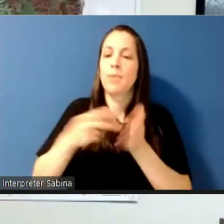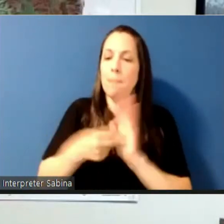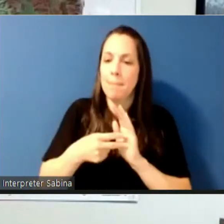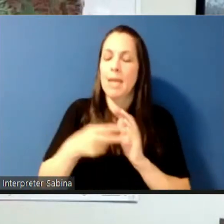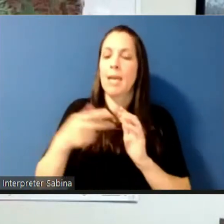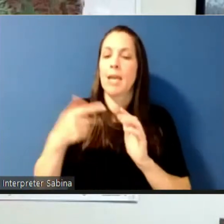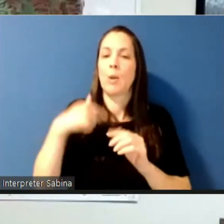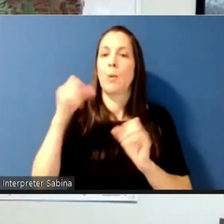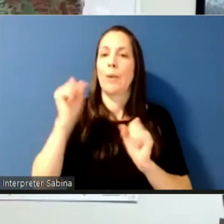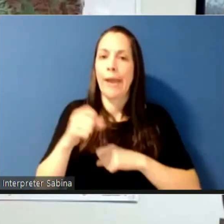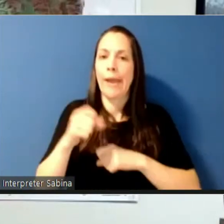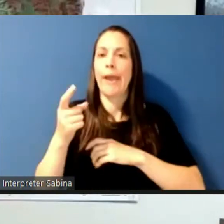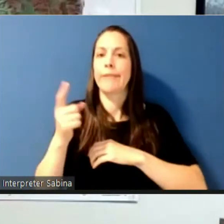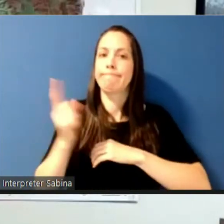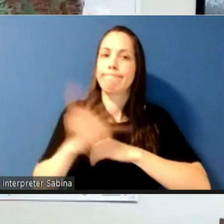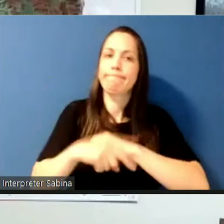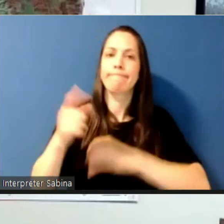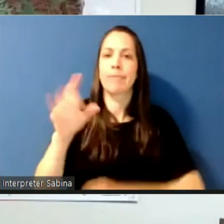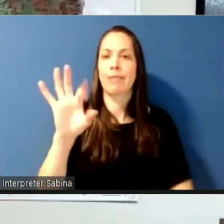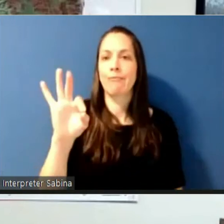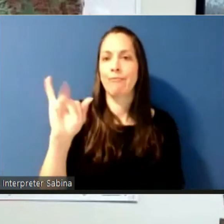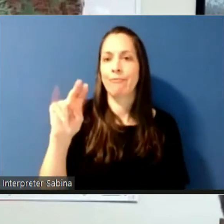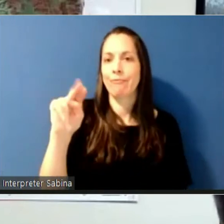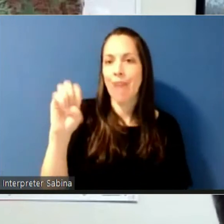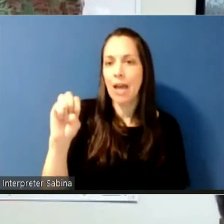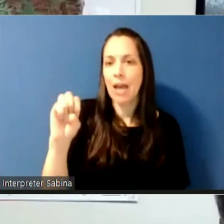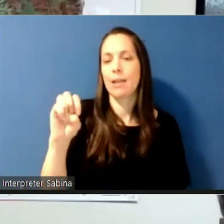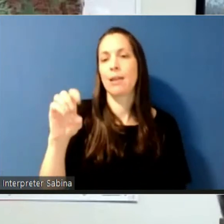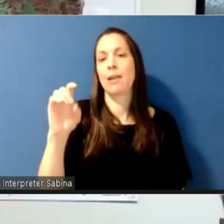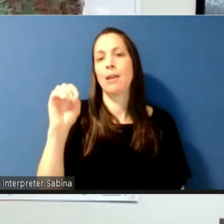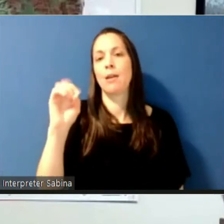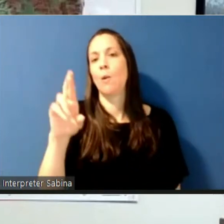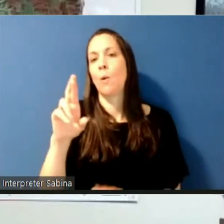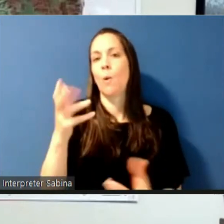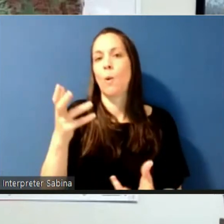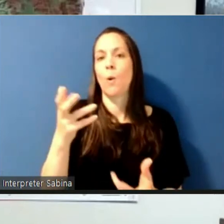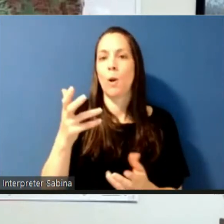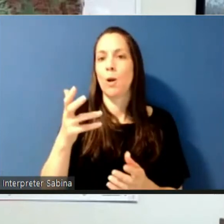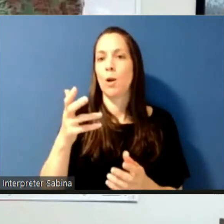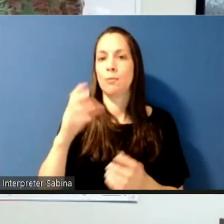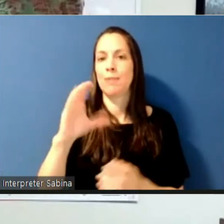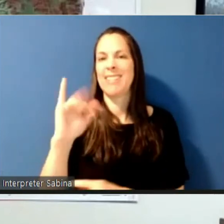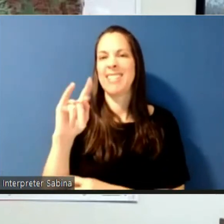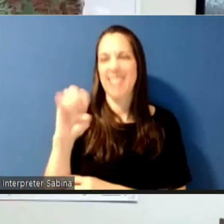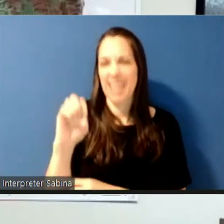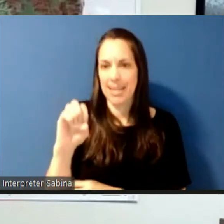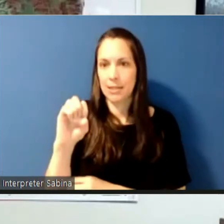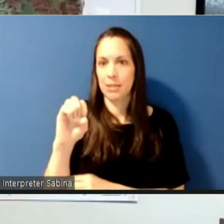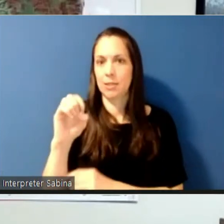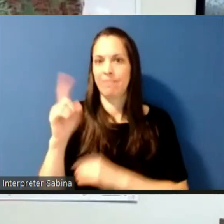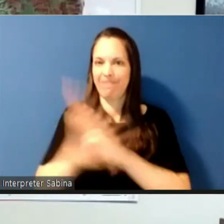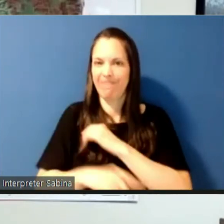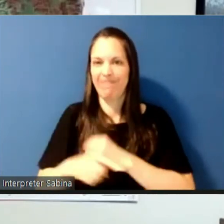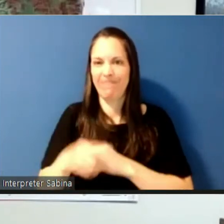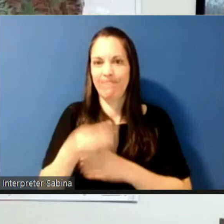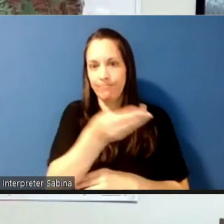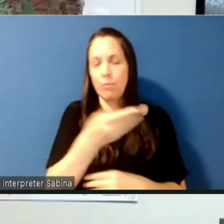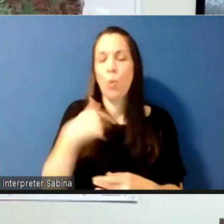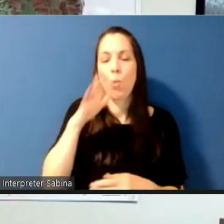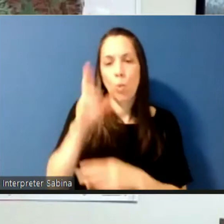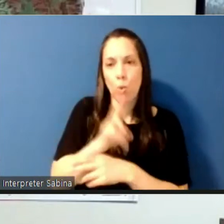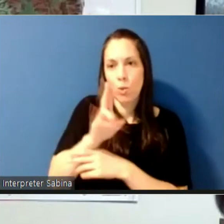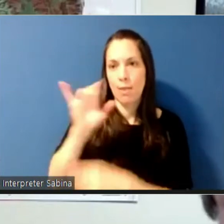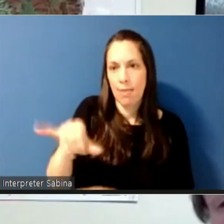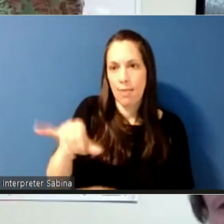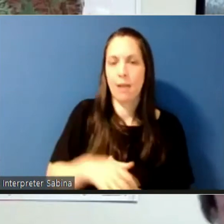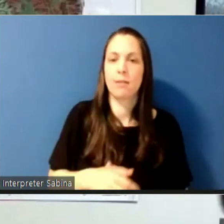citing and fines, and so that's really what we would probably use.